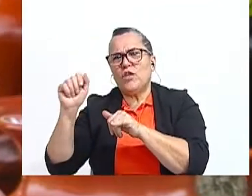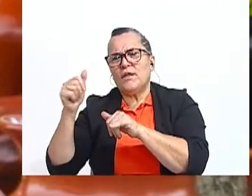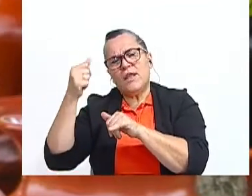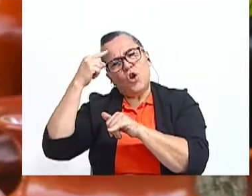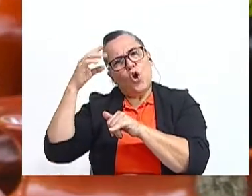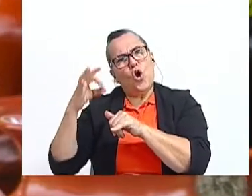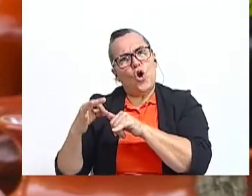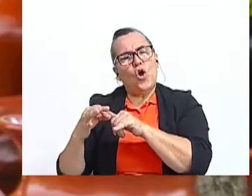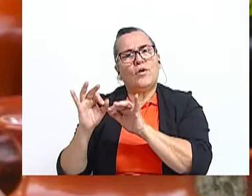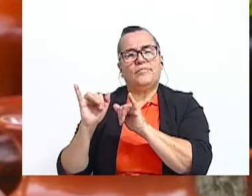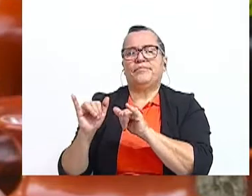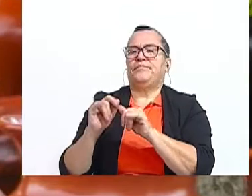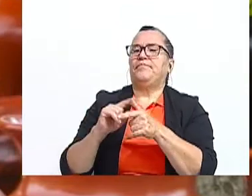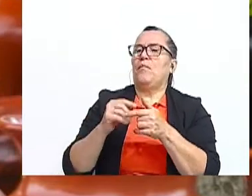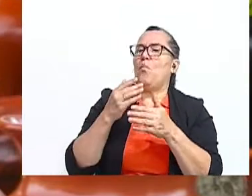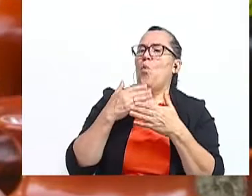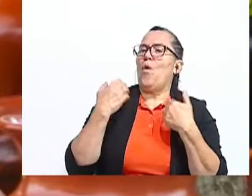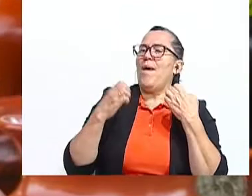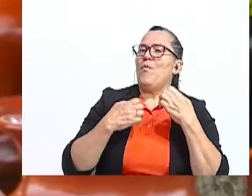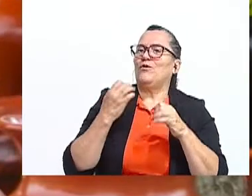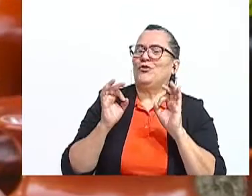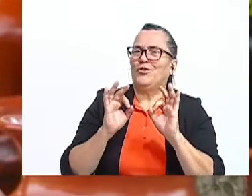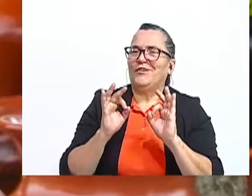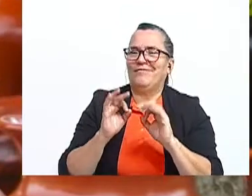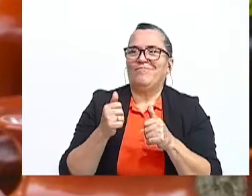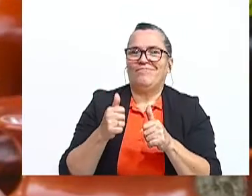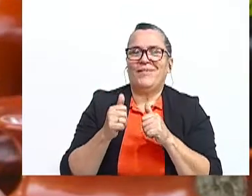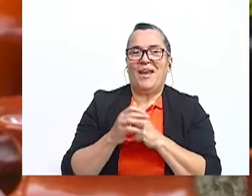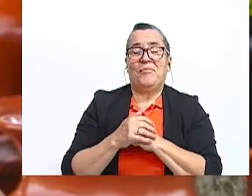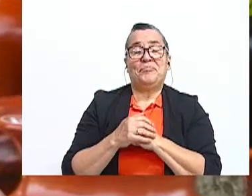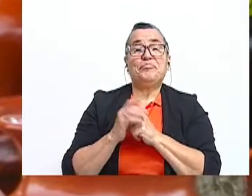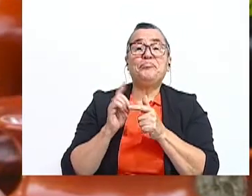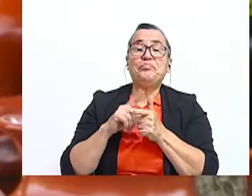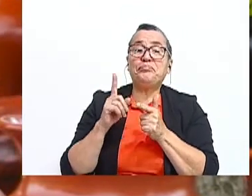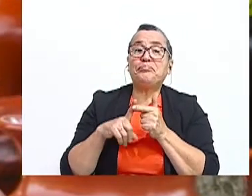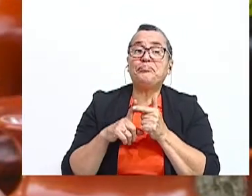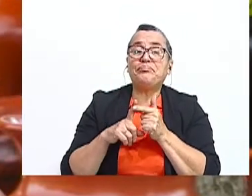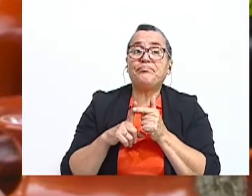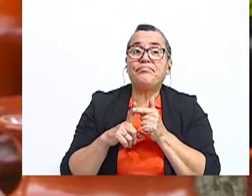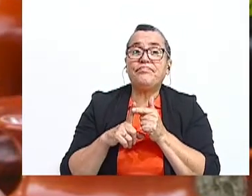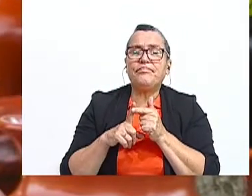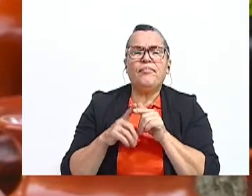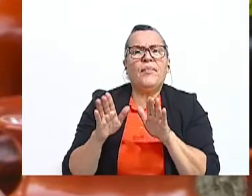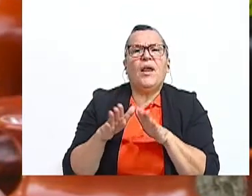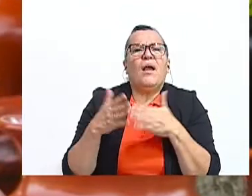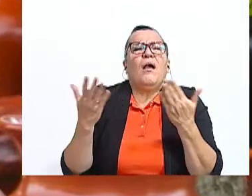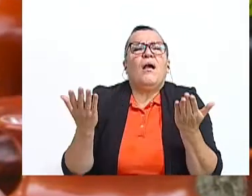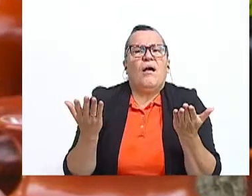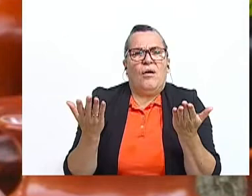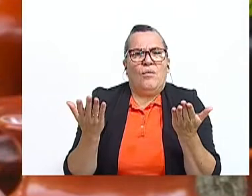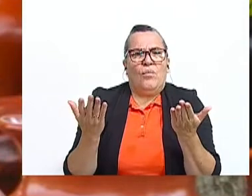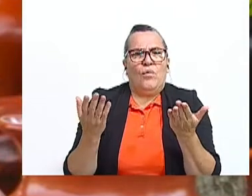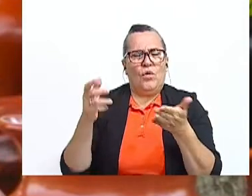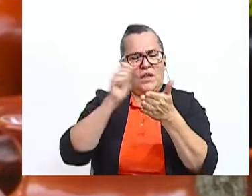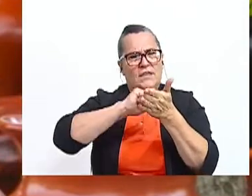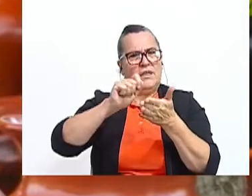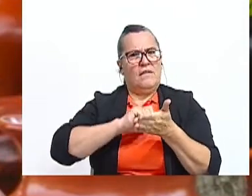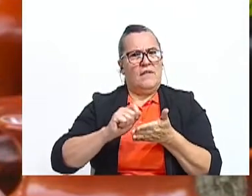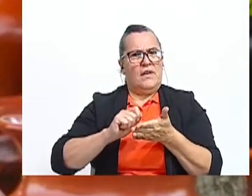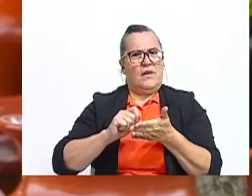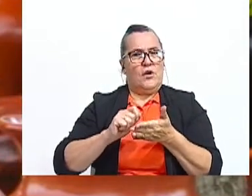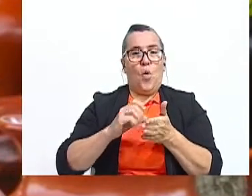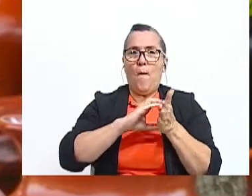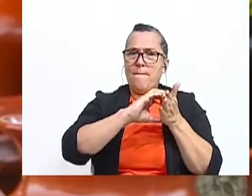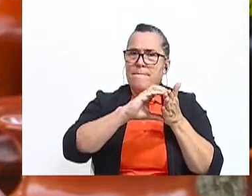right? So this is very excited, very good. So how can we write a narrative